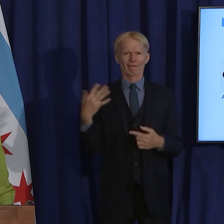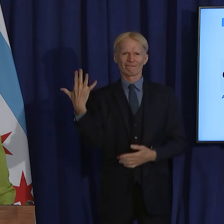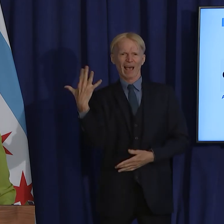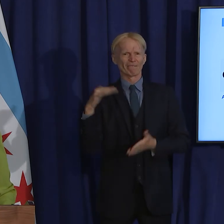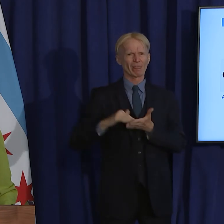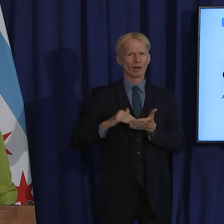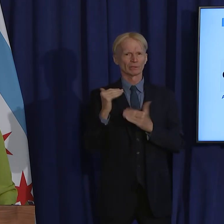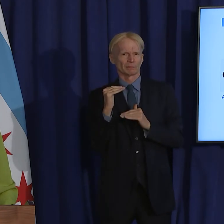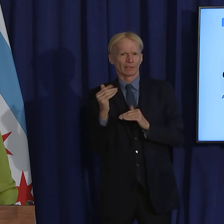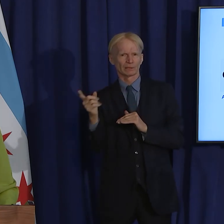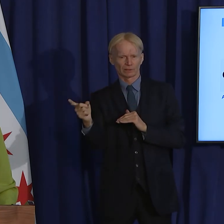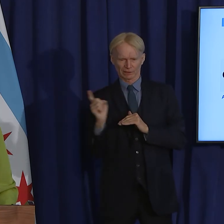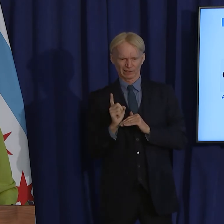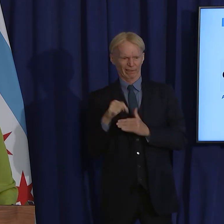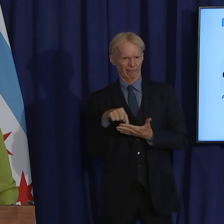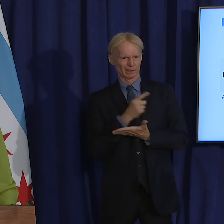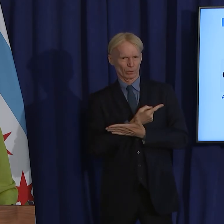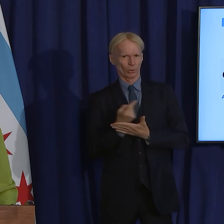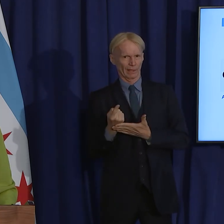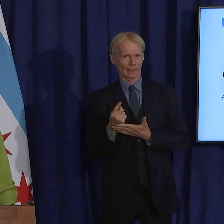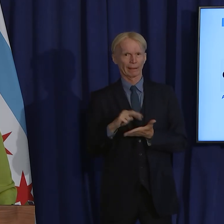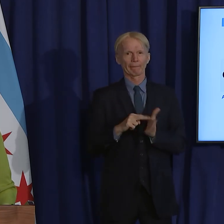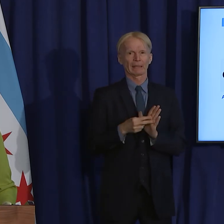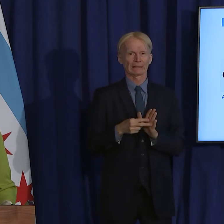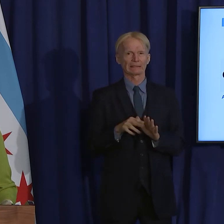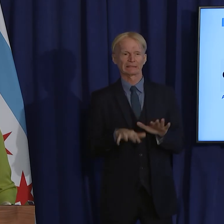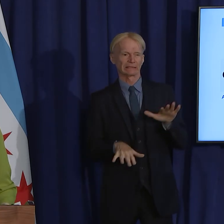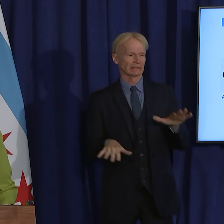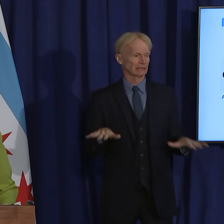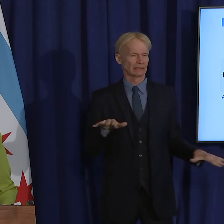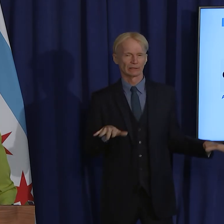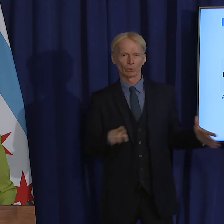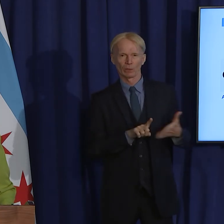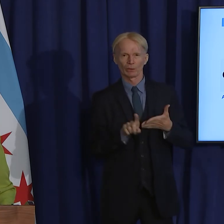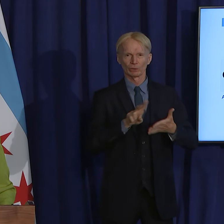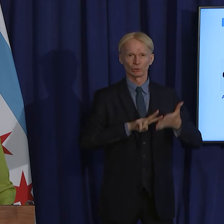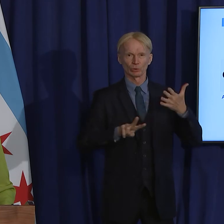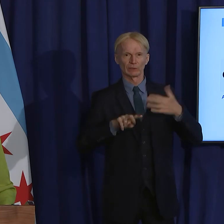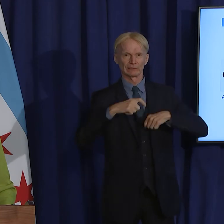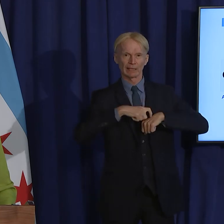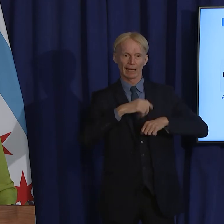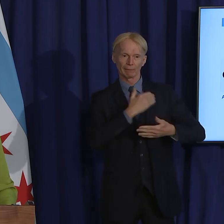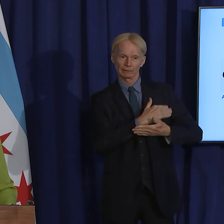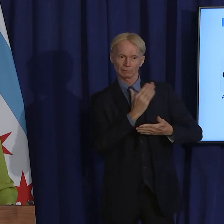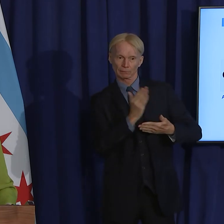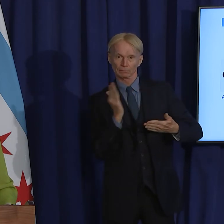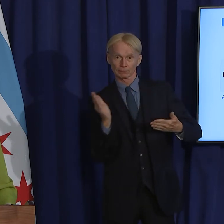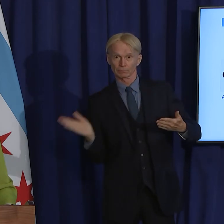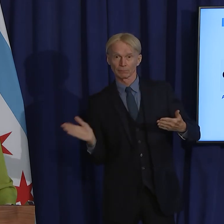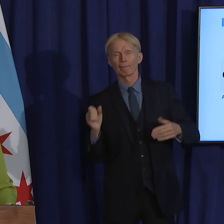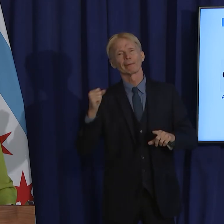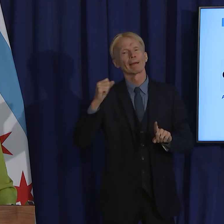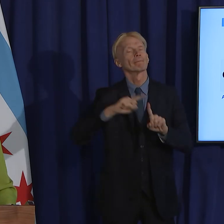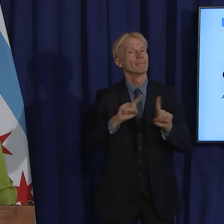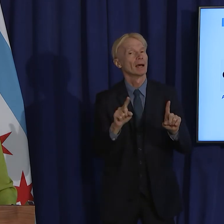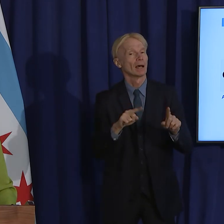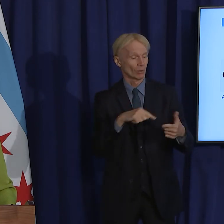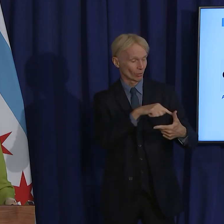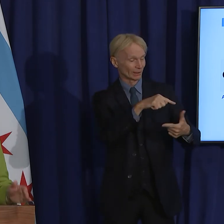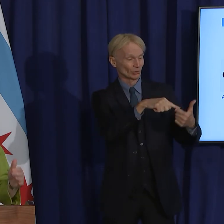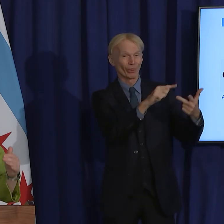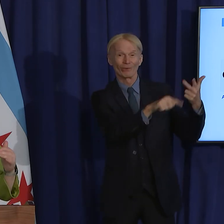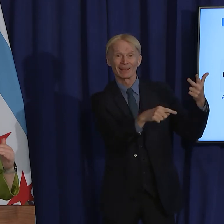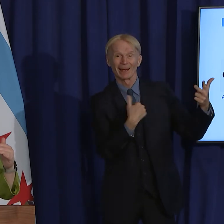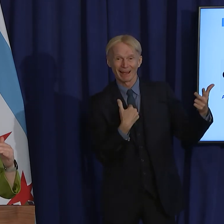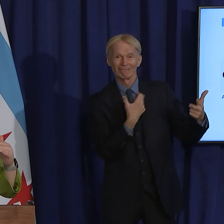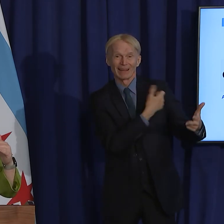week that we're in. We had spaced some of that out over a few weeks, but it is of the three vaccines, it is the